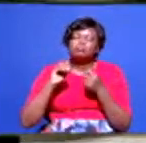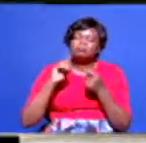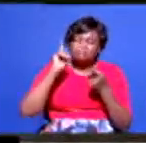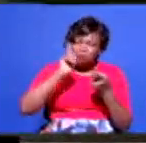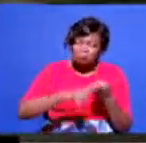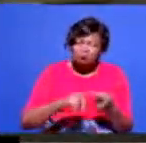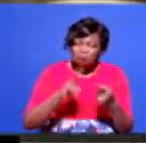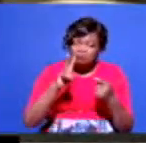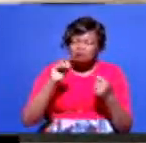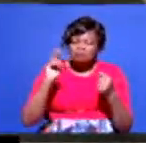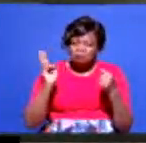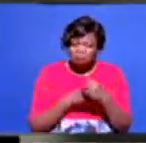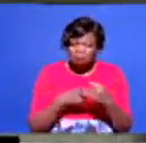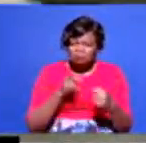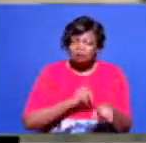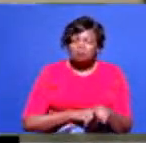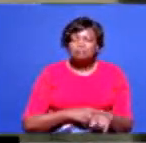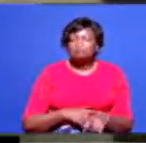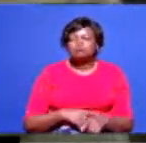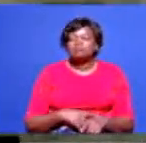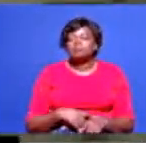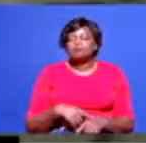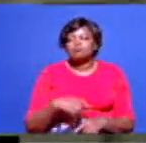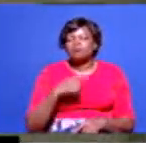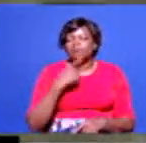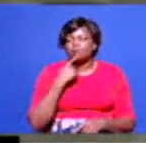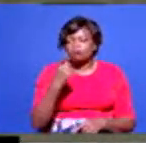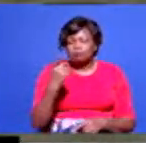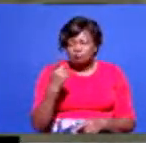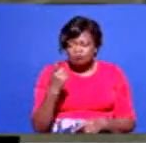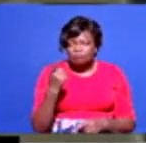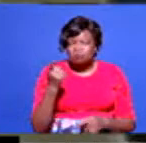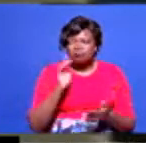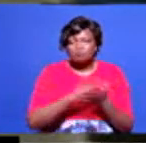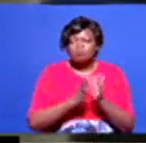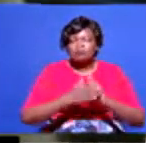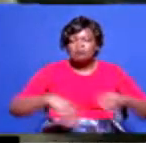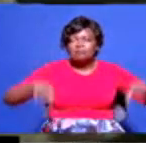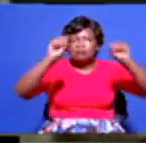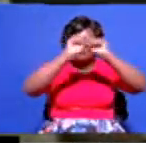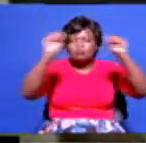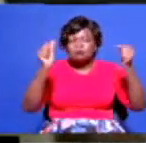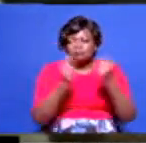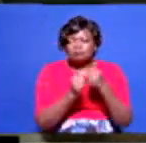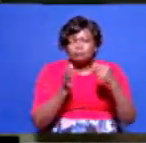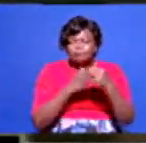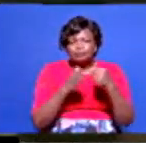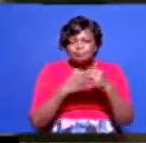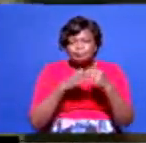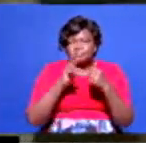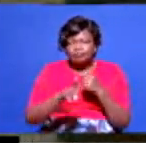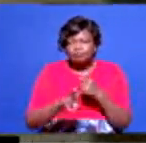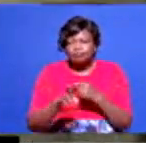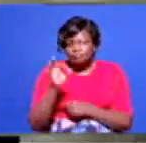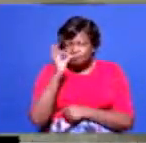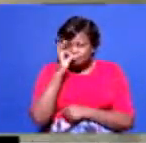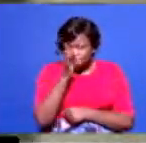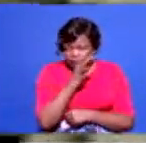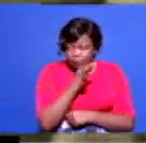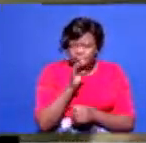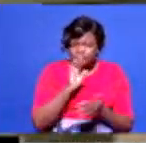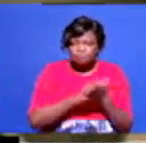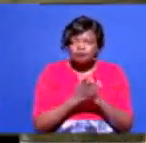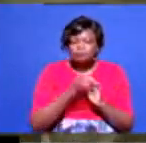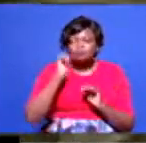When Daniel Arap Moi succeeded Jomo Kenyatta as country's president in 1972, Kibaki was named Kenya's